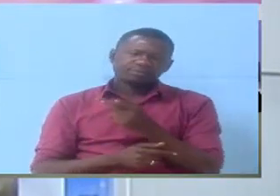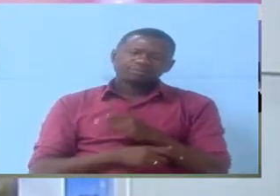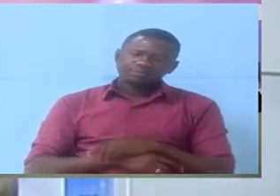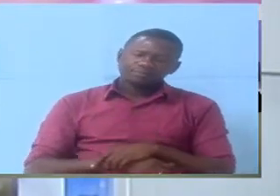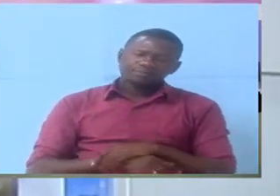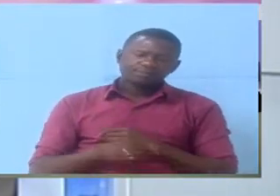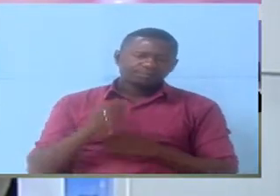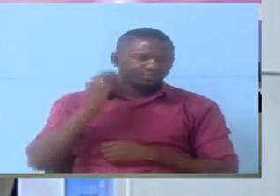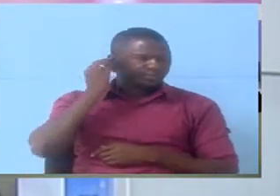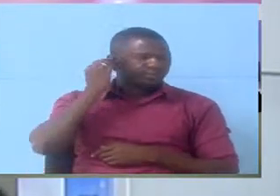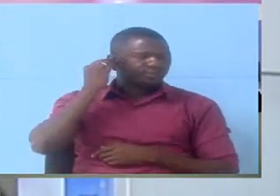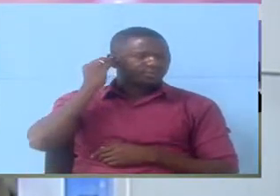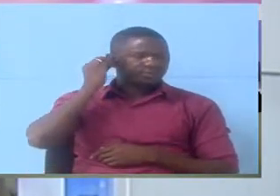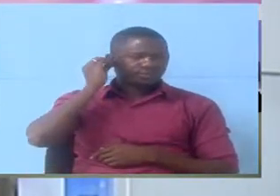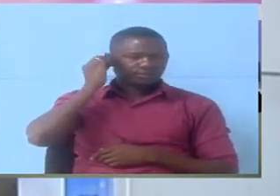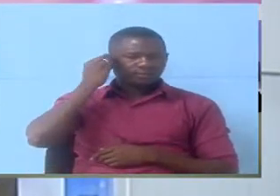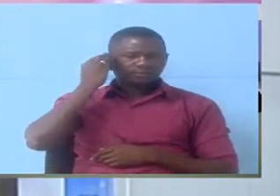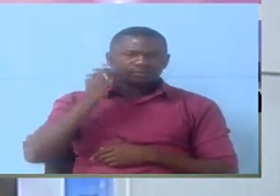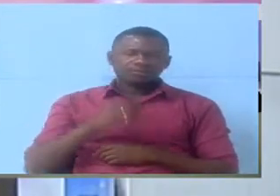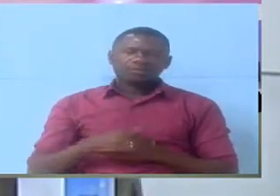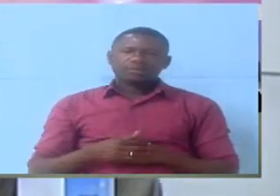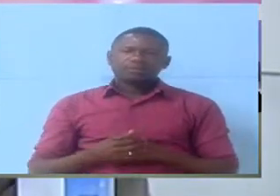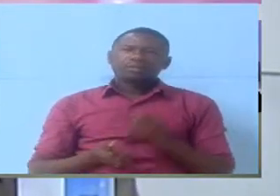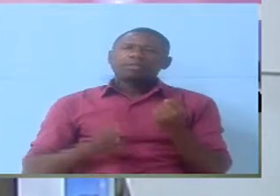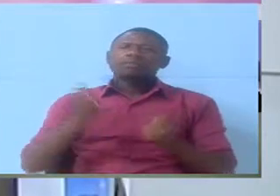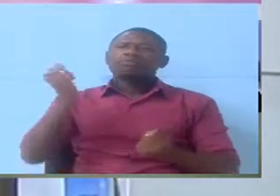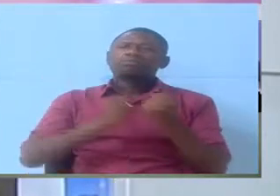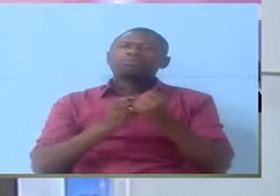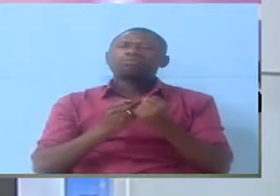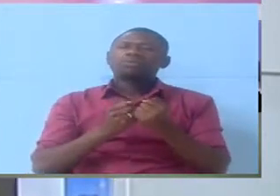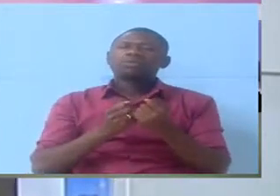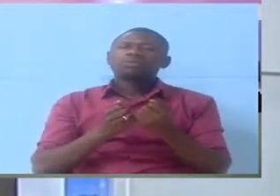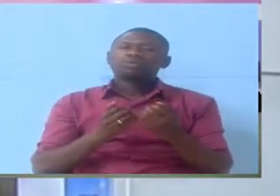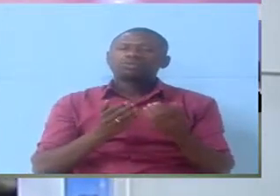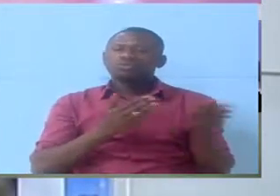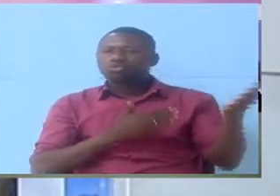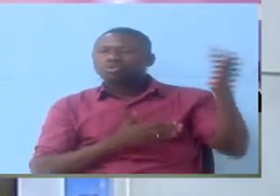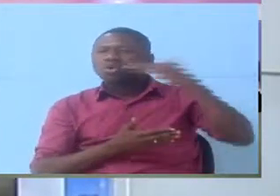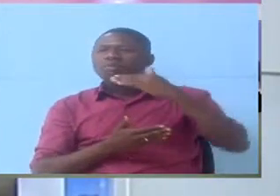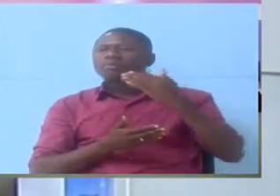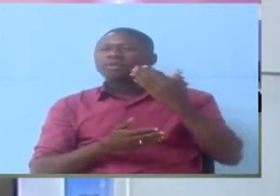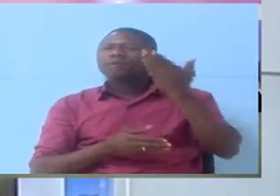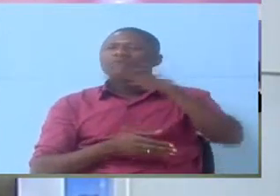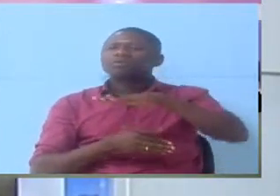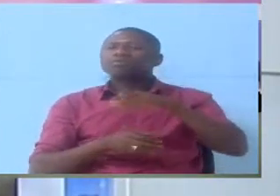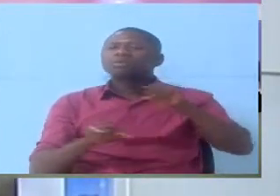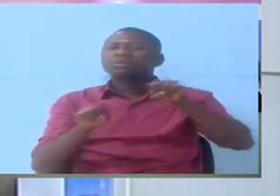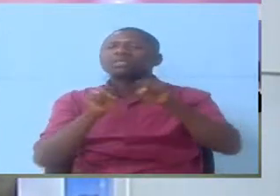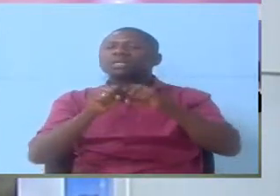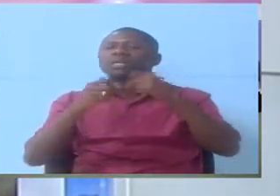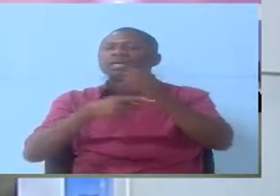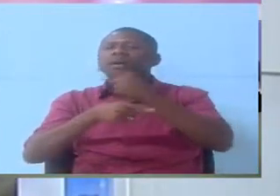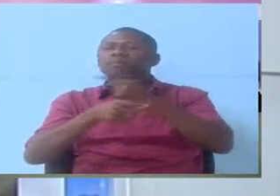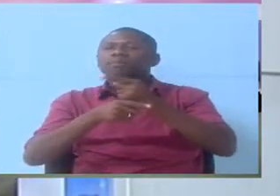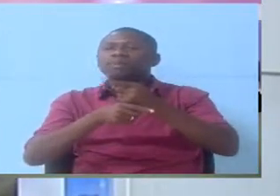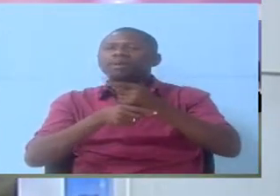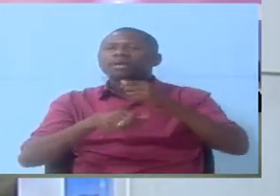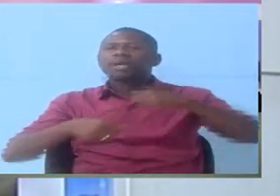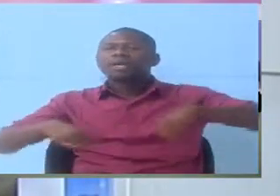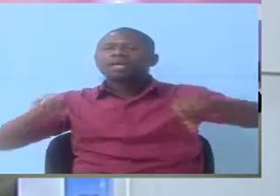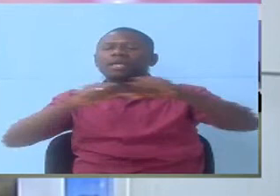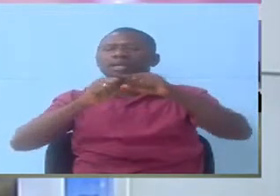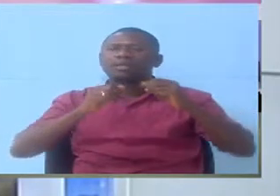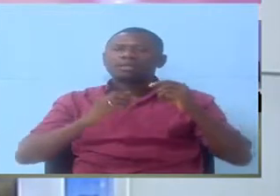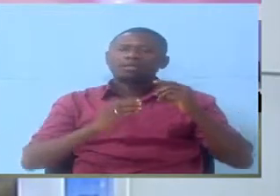from the Senegambia end towards this side, towards Tanje area. Munta atebe boka na Senegambia mafango la ayetiling